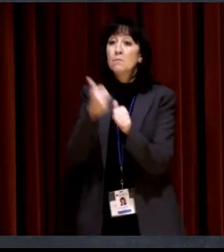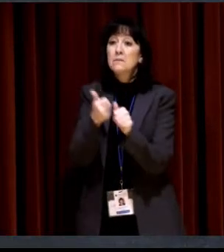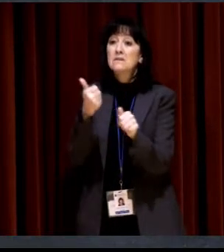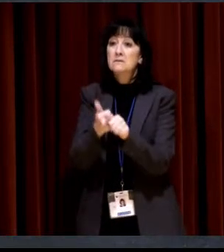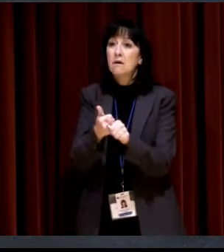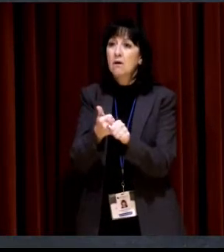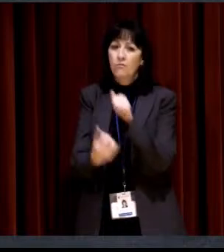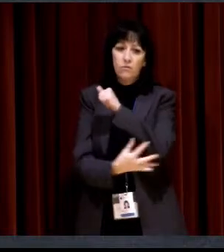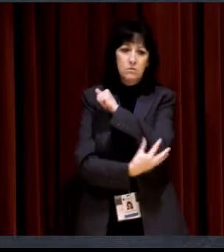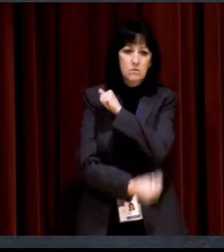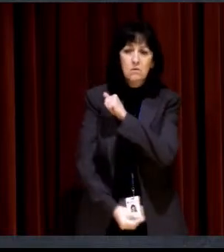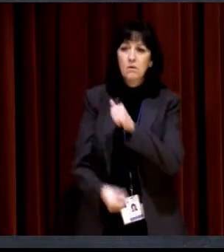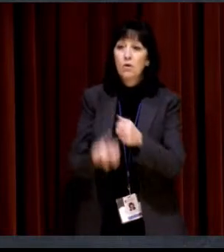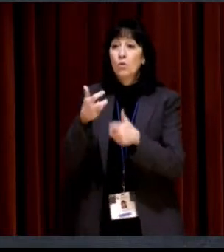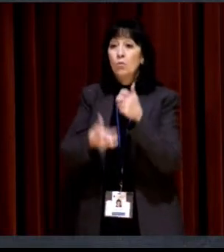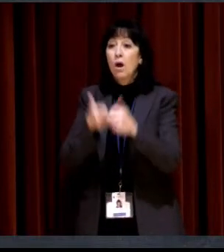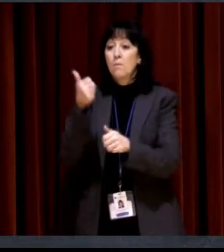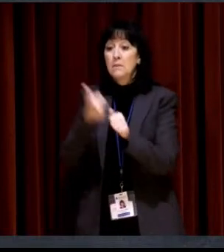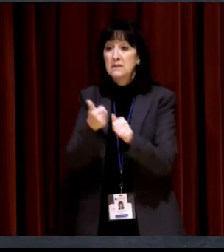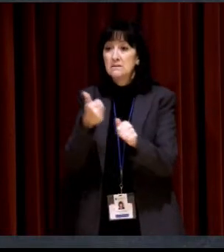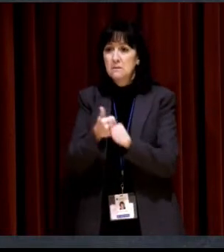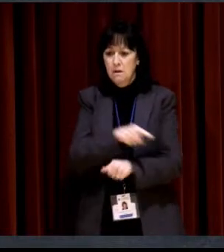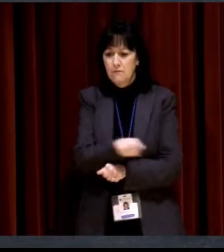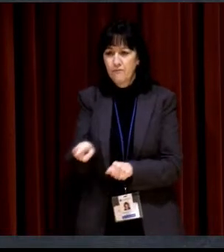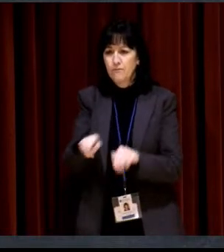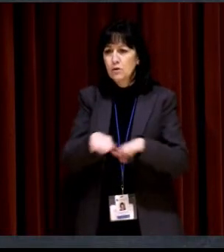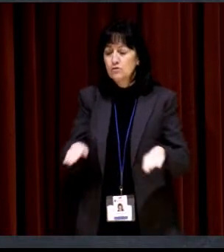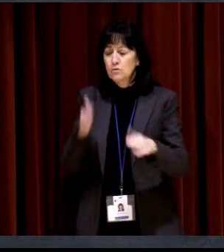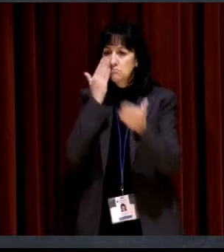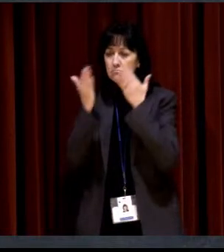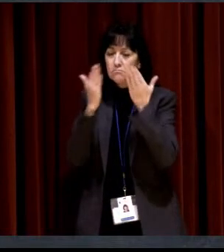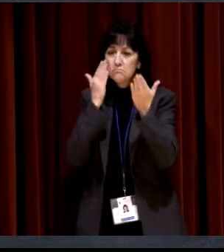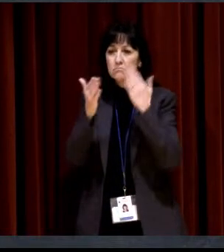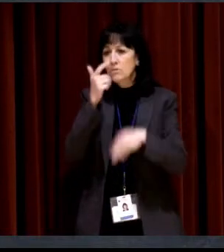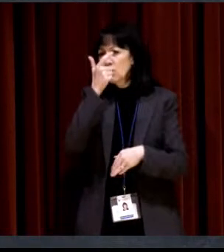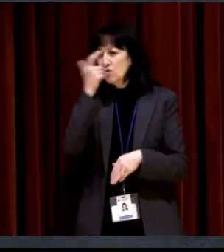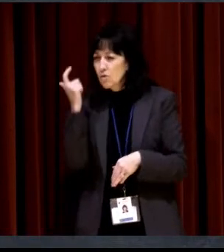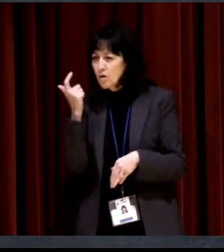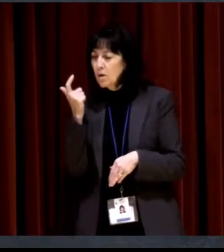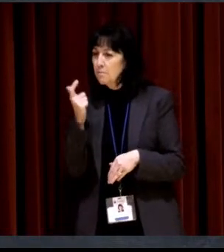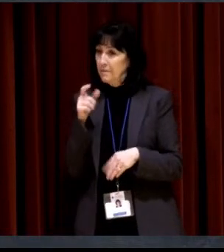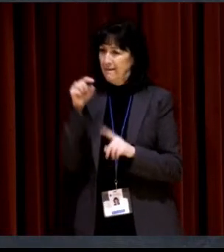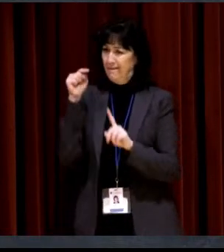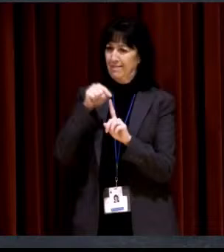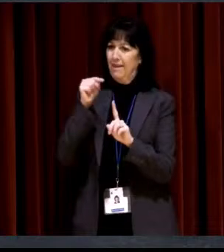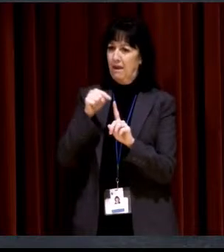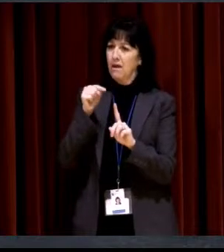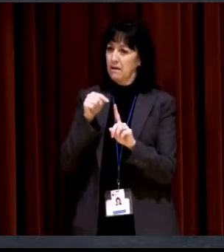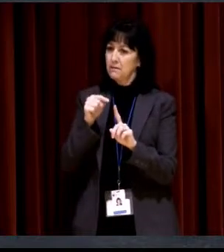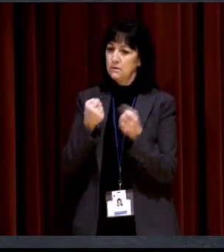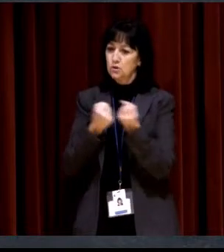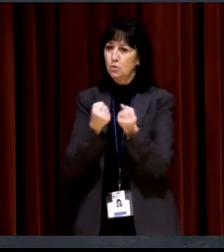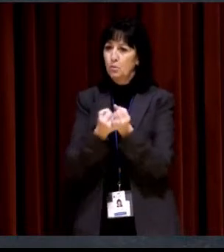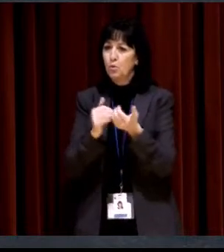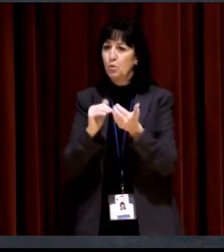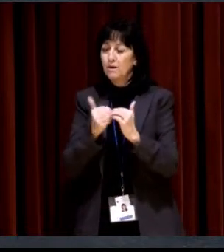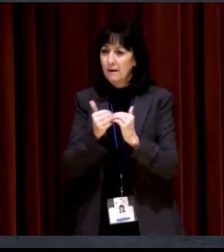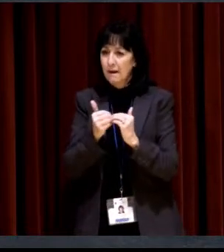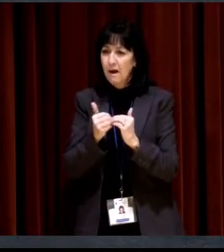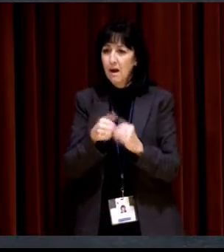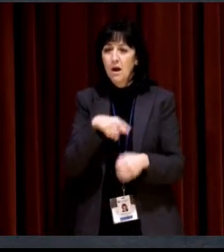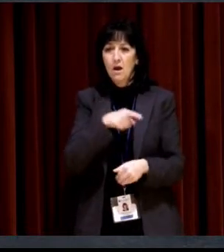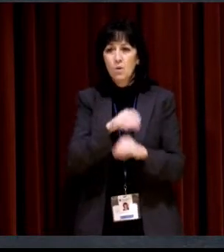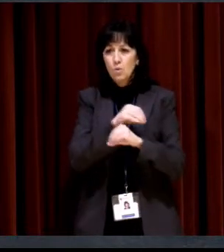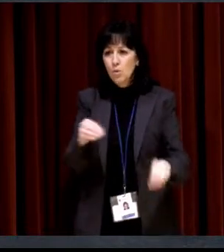they're not ready to even receive the information that's being given to them. You know, the amount of homelessness,